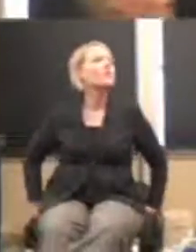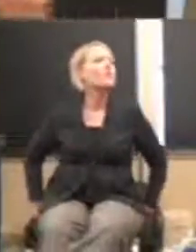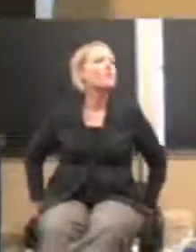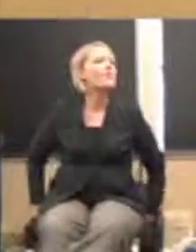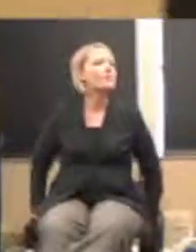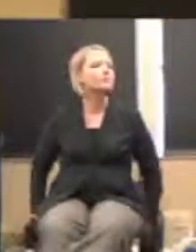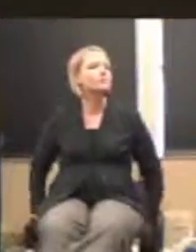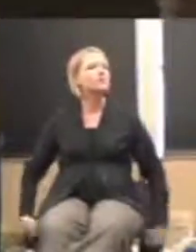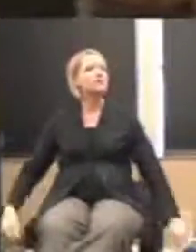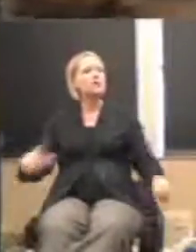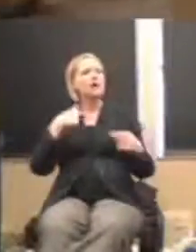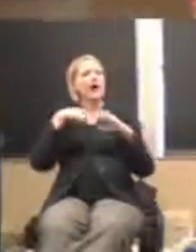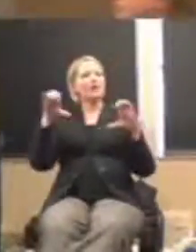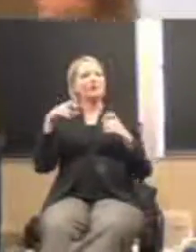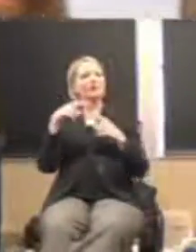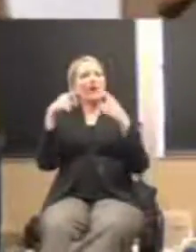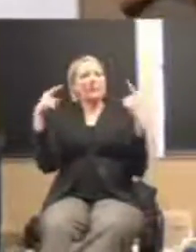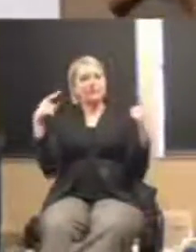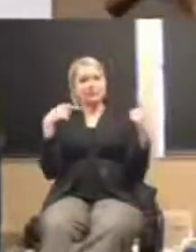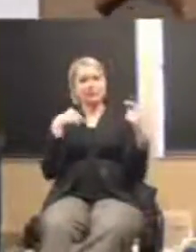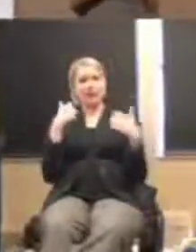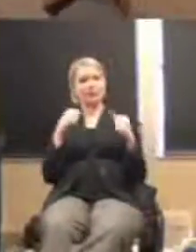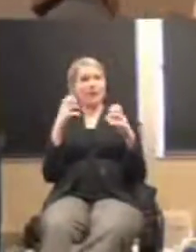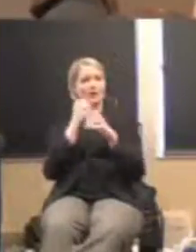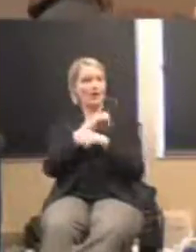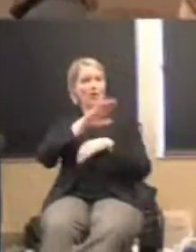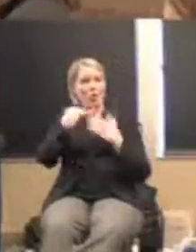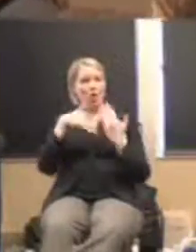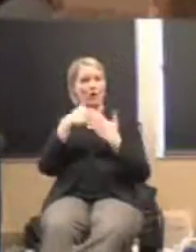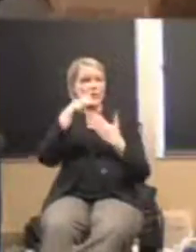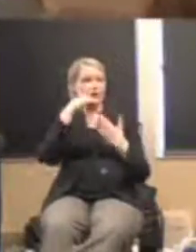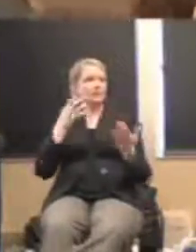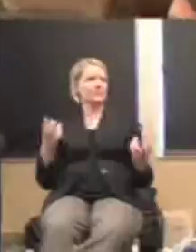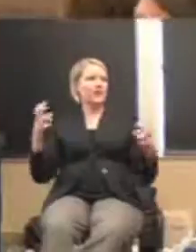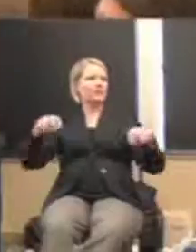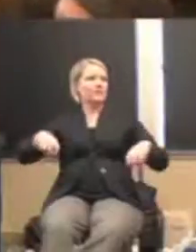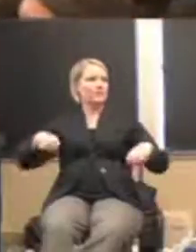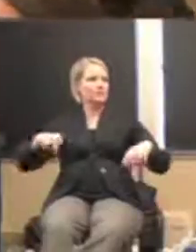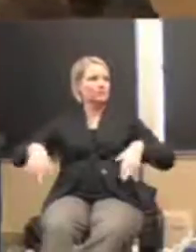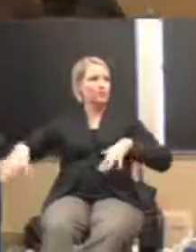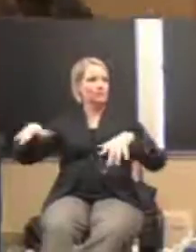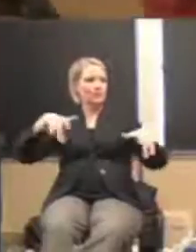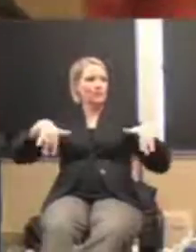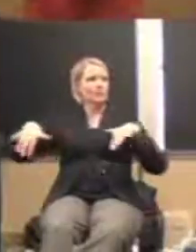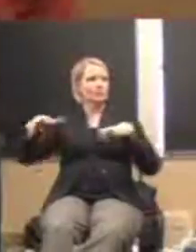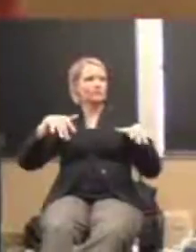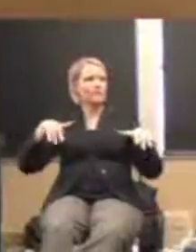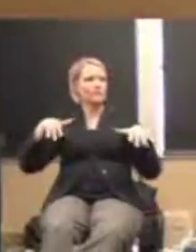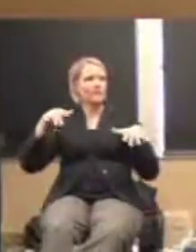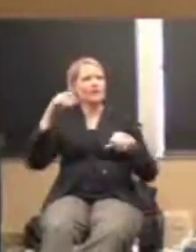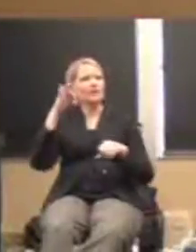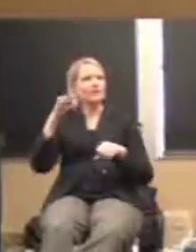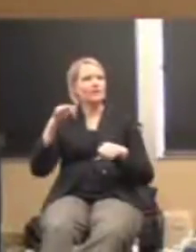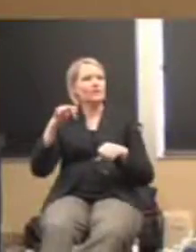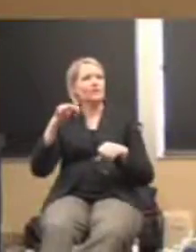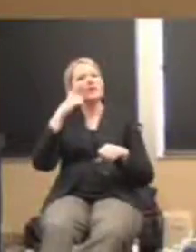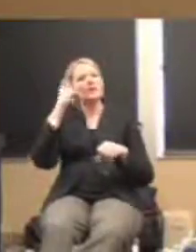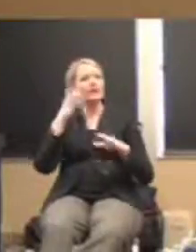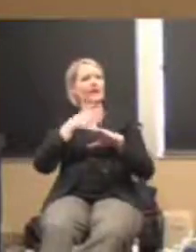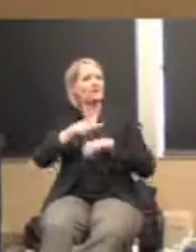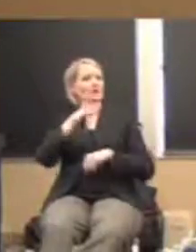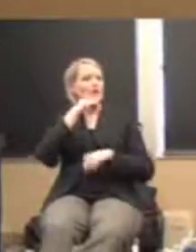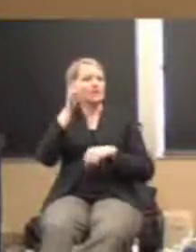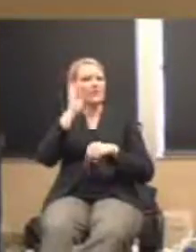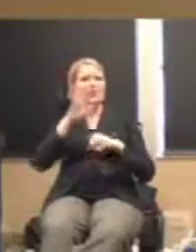bit opposite. I get into bed and I think up and moving a little bit going because it will just crash right after lunch.